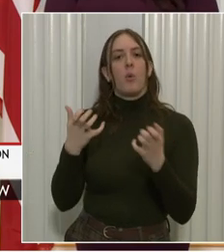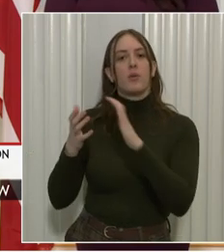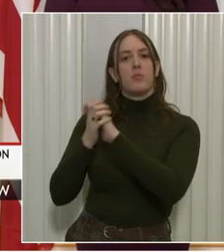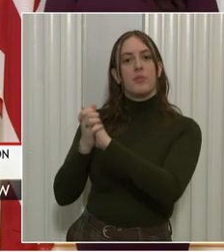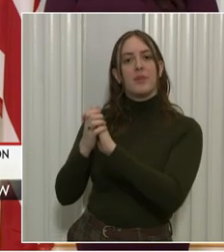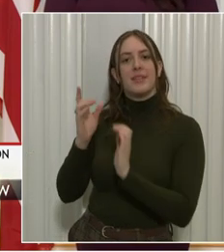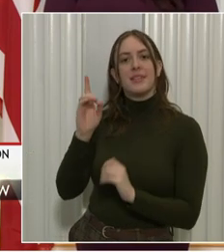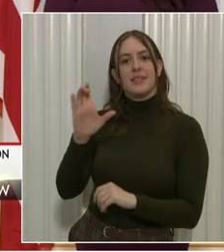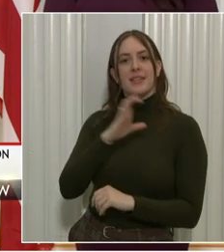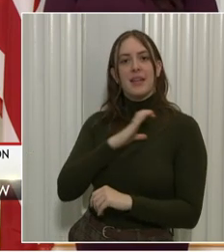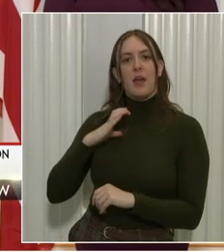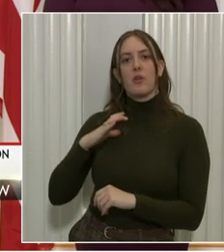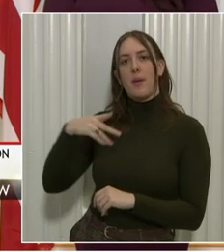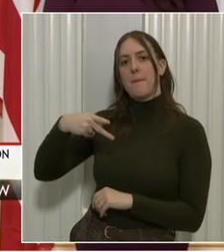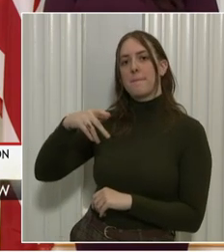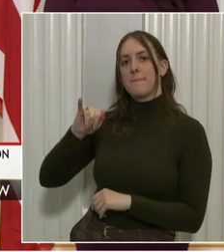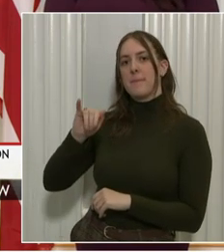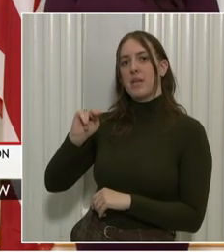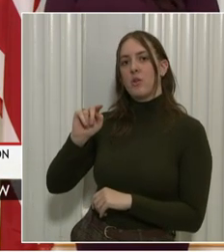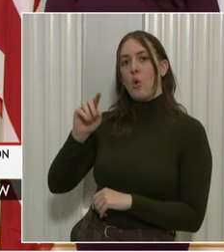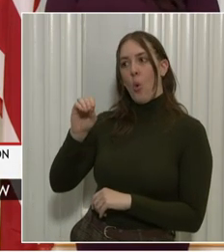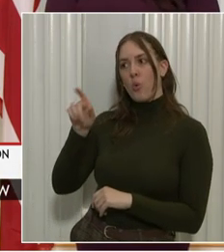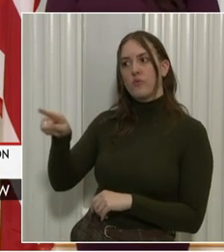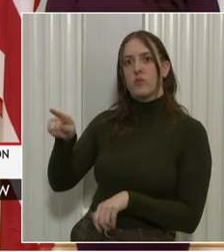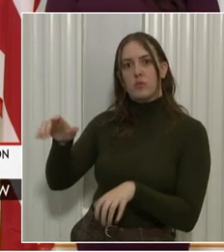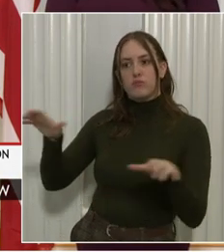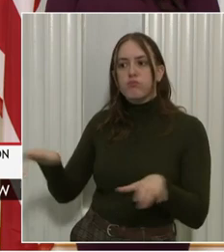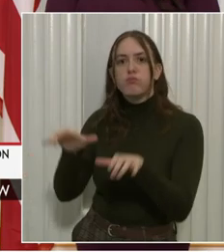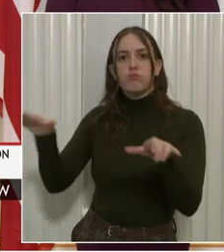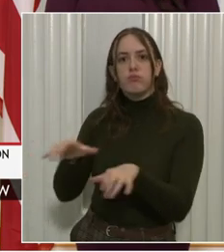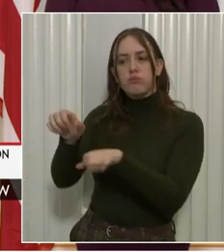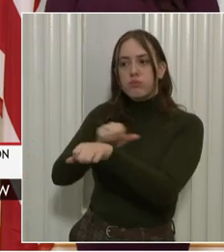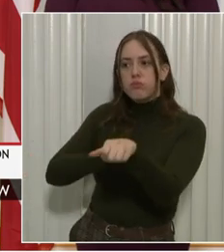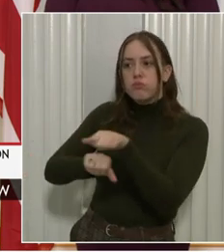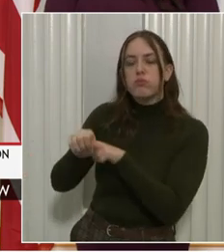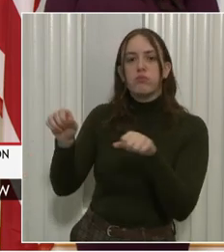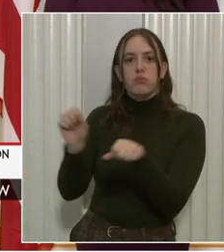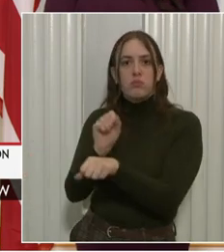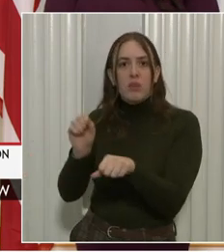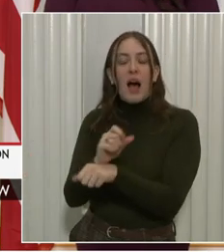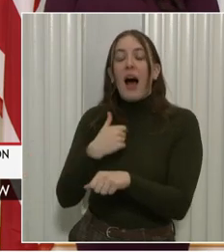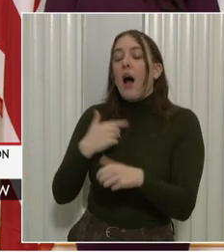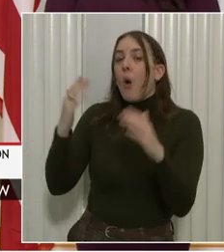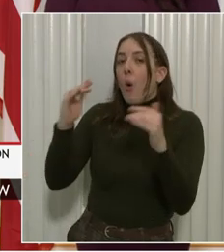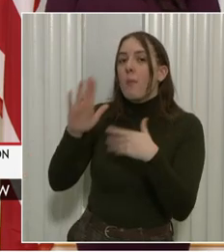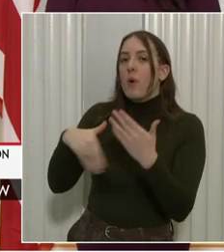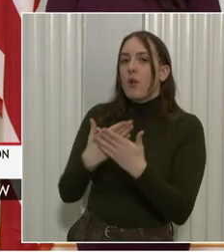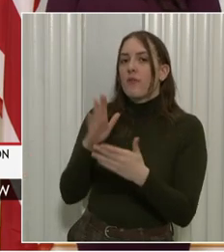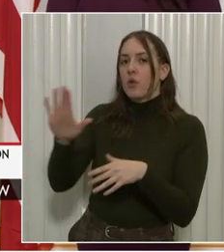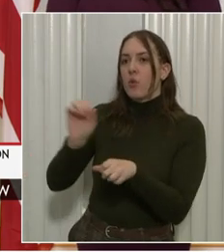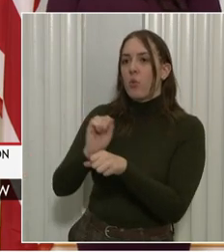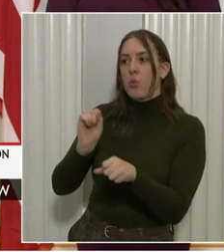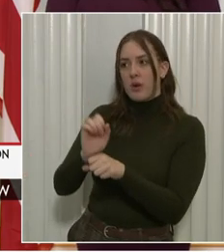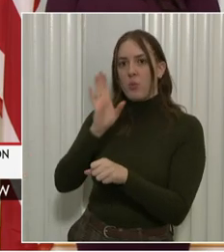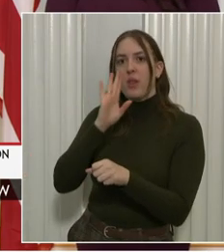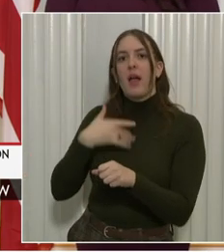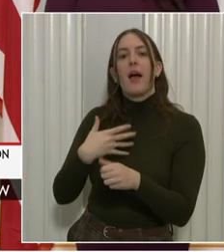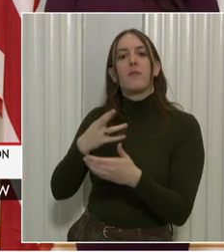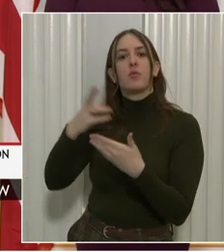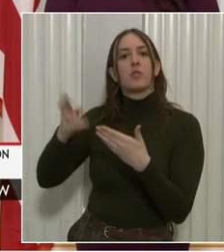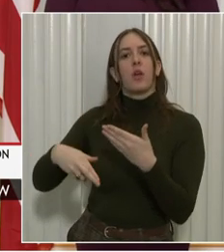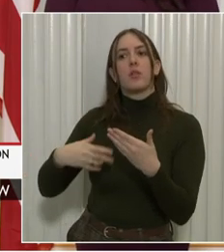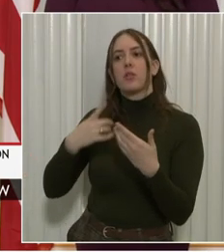Councilmember Pinto on working diligently. And I hope that all of the work that she's done results in a